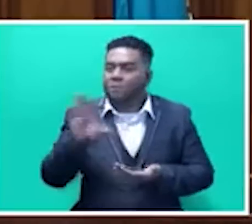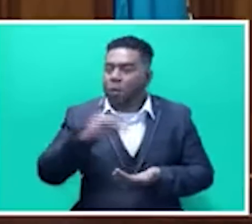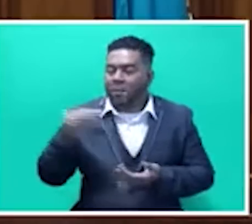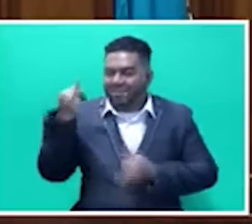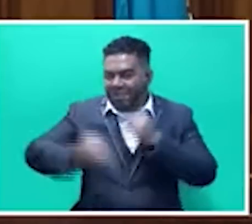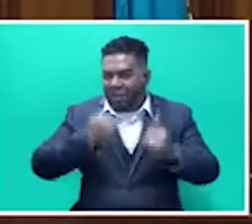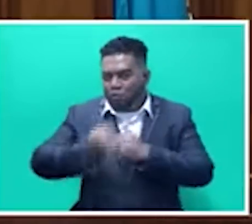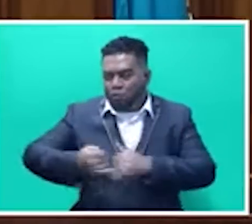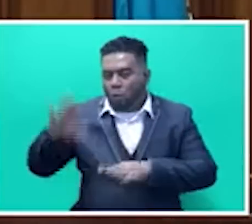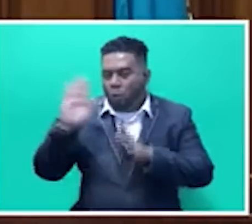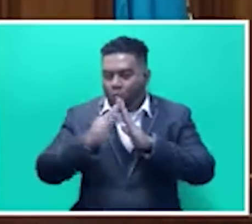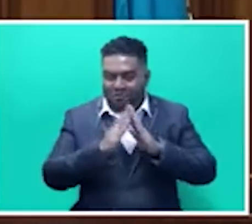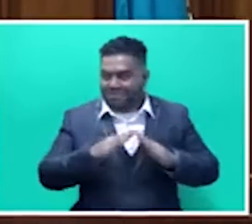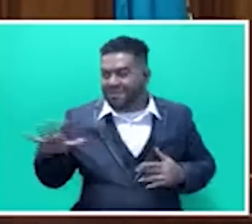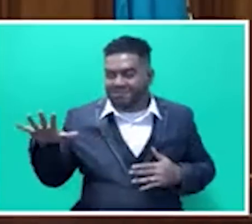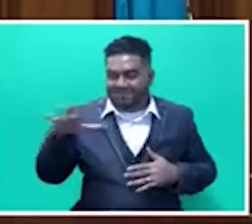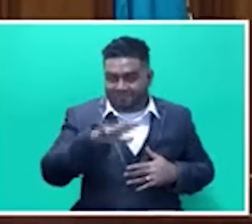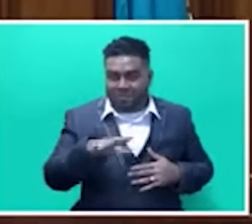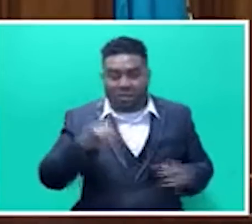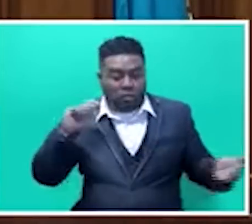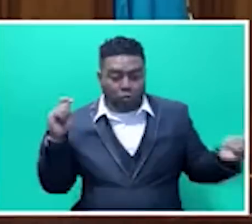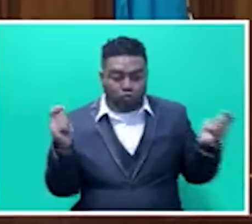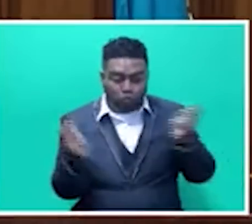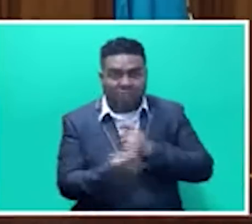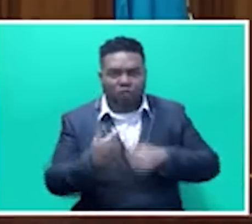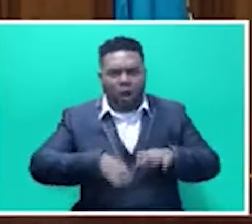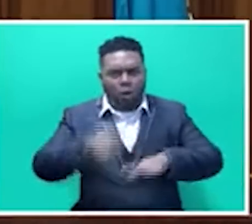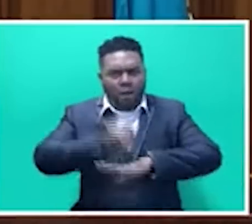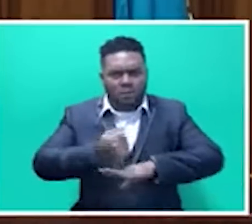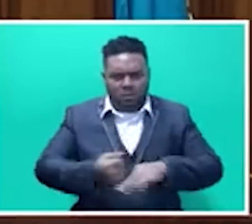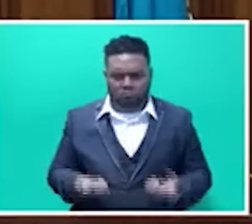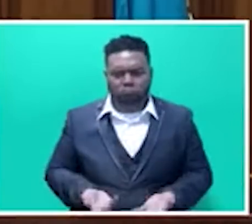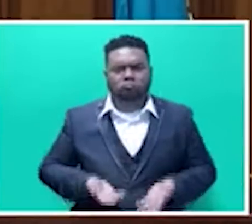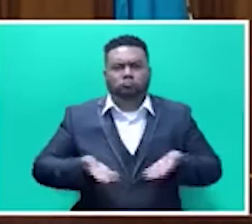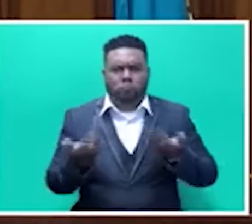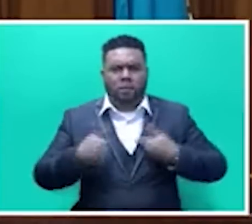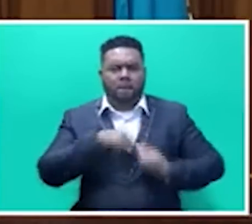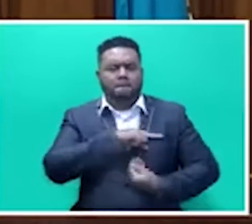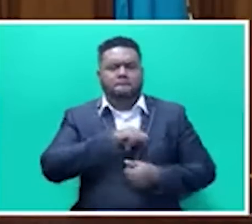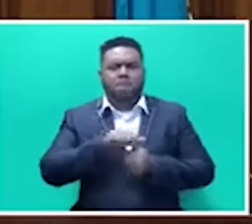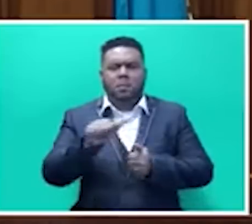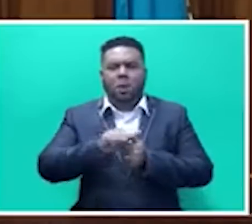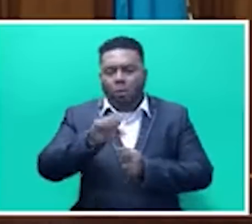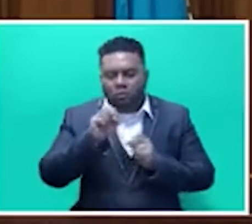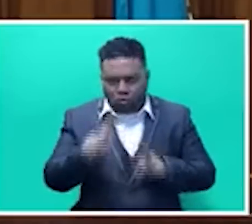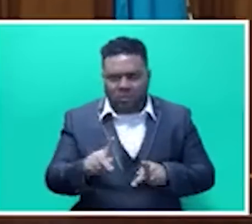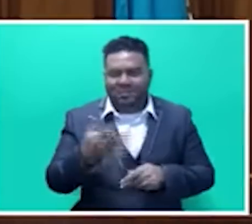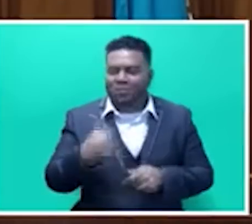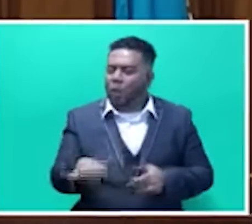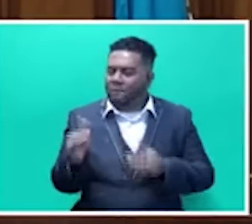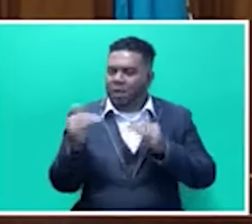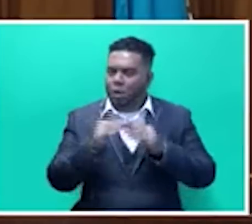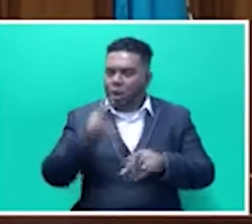communities. The change in our government gives rise to the opportunity to bring our nation together and start